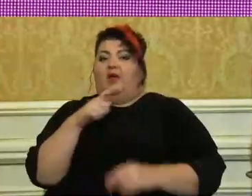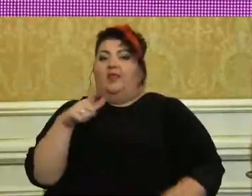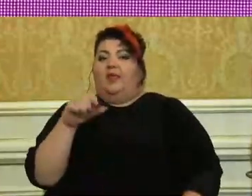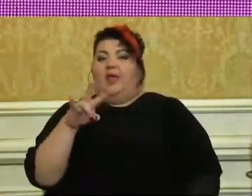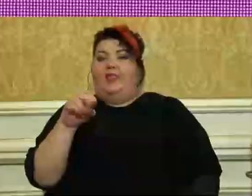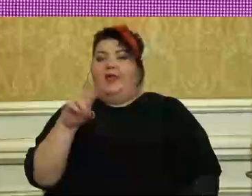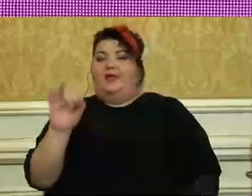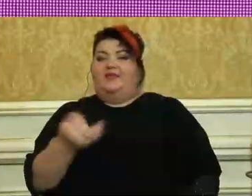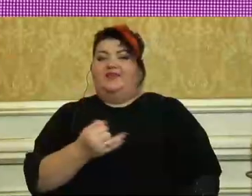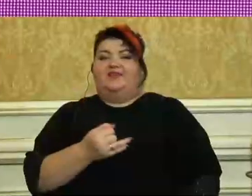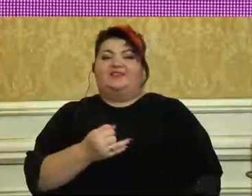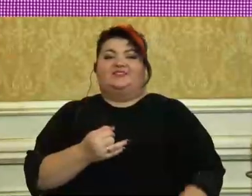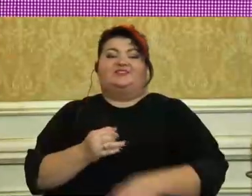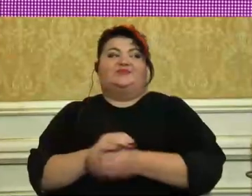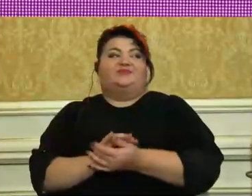So thank you.